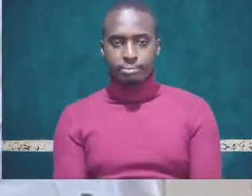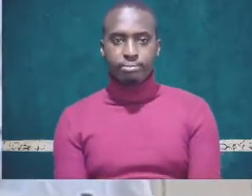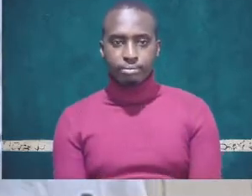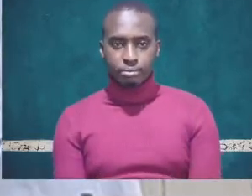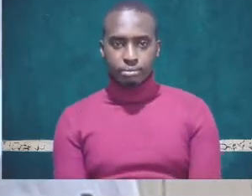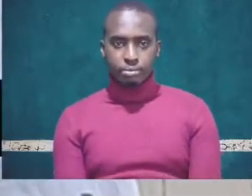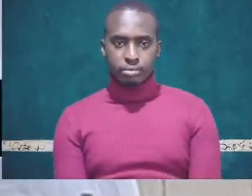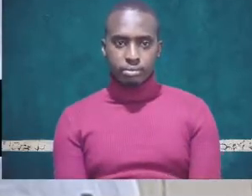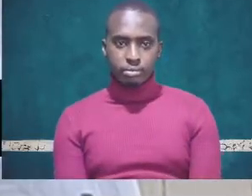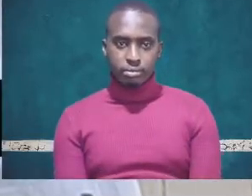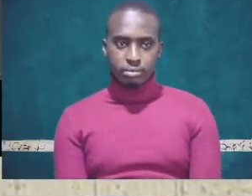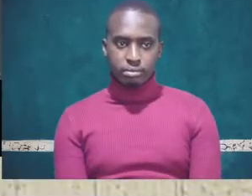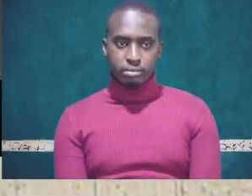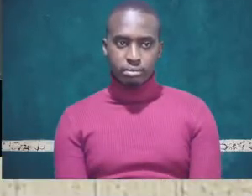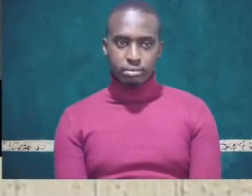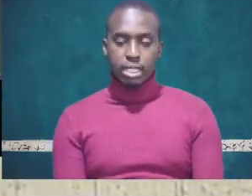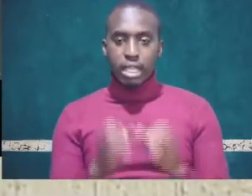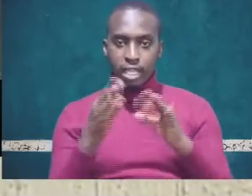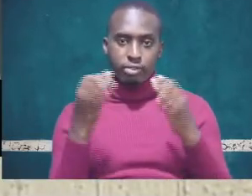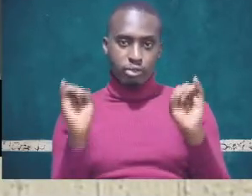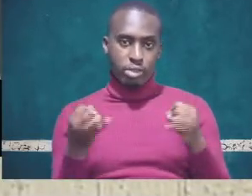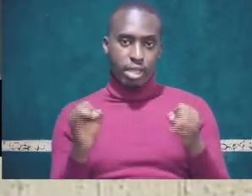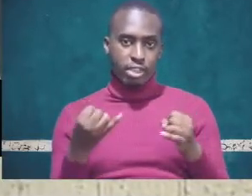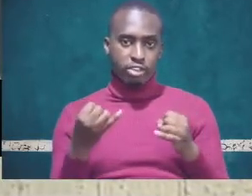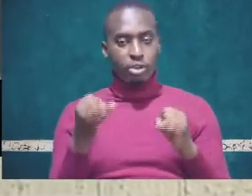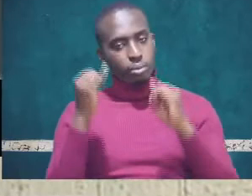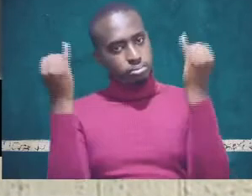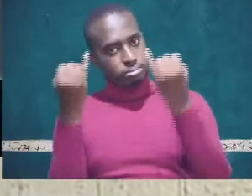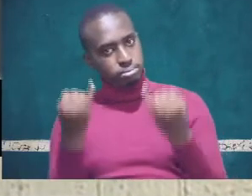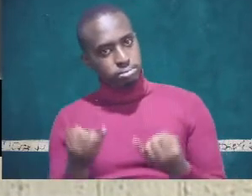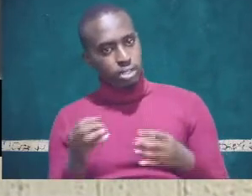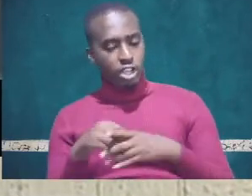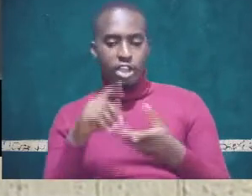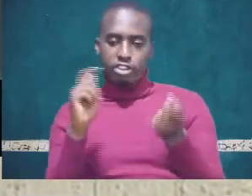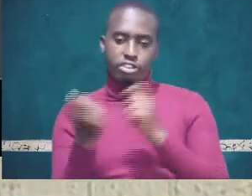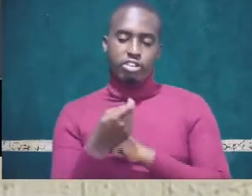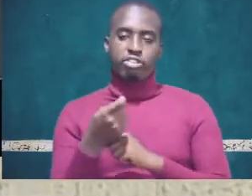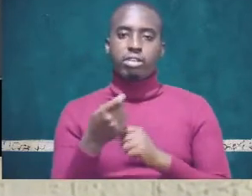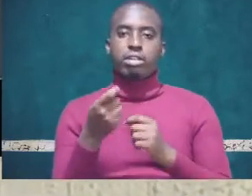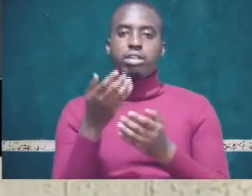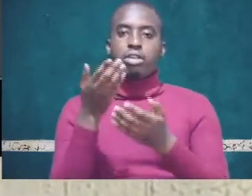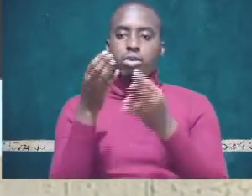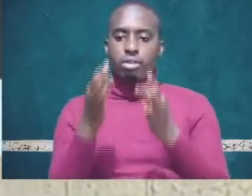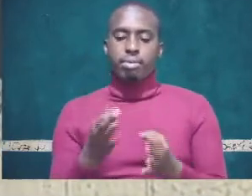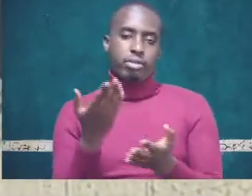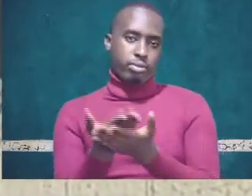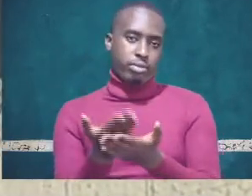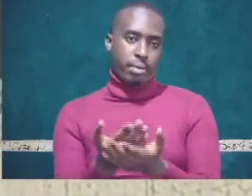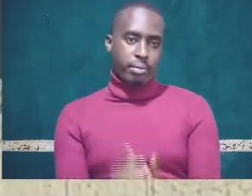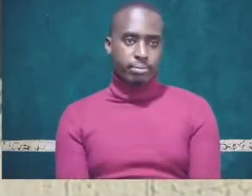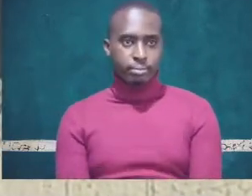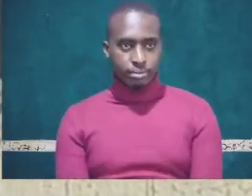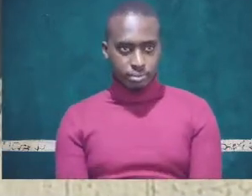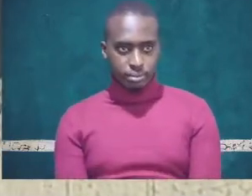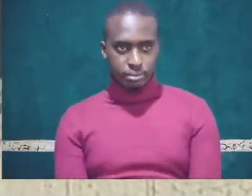we try to illustrate that, a change in quantity demanded, a change